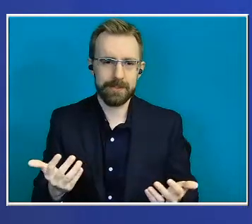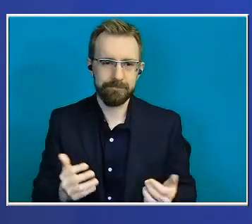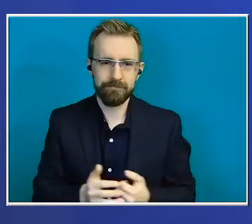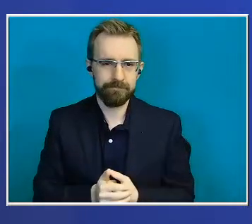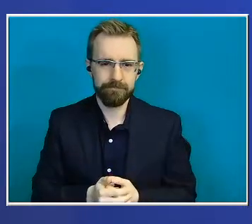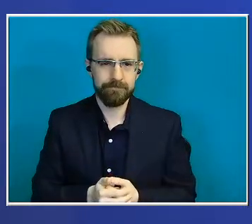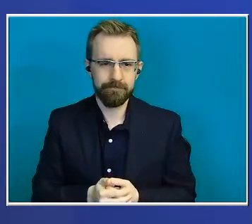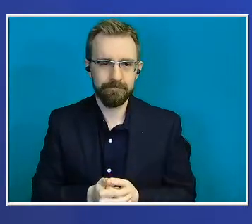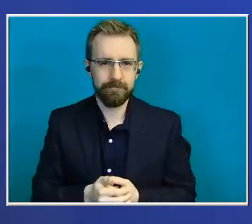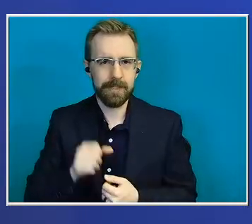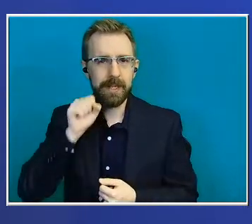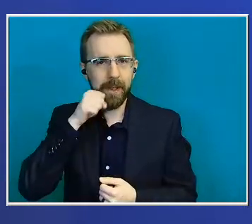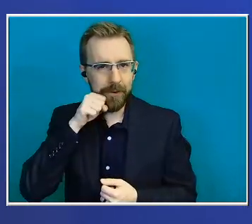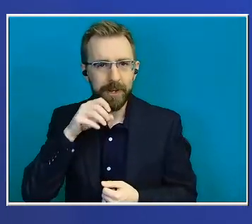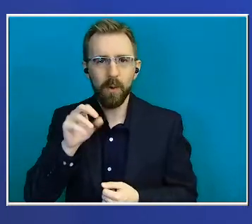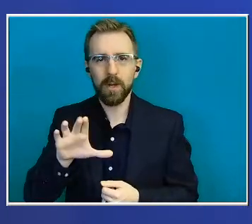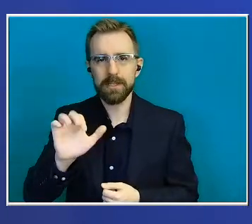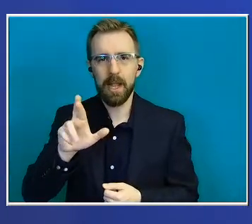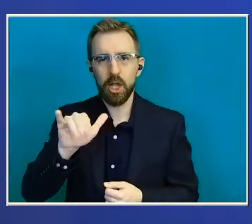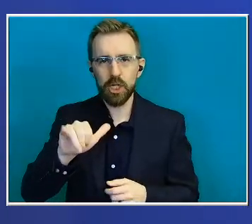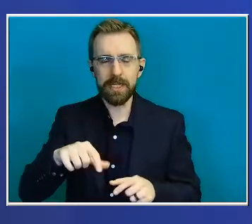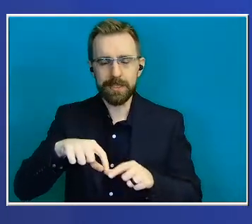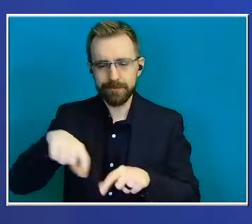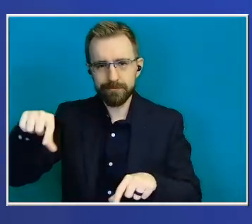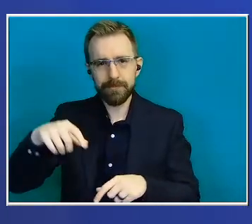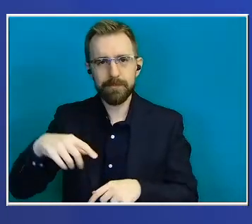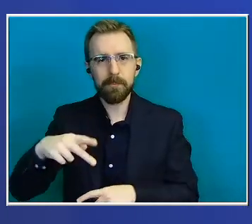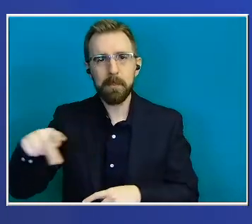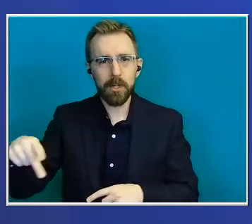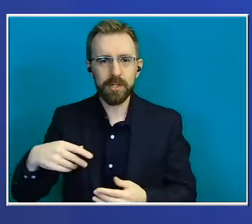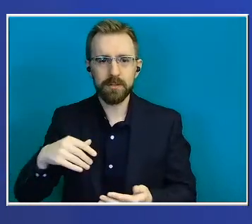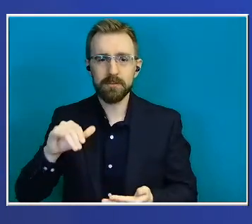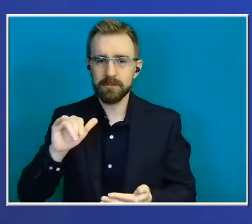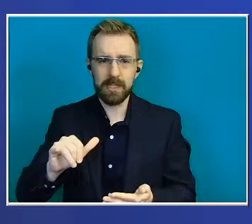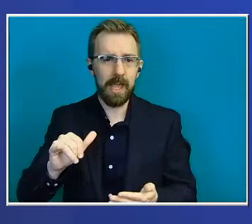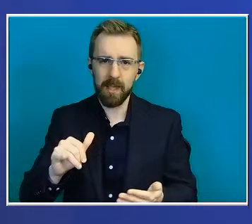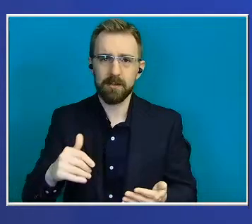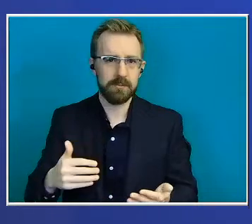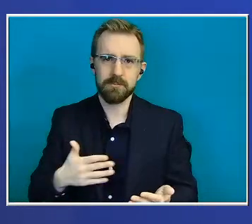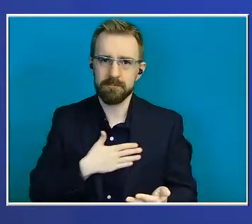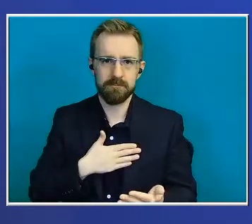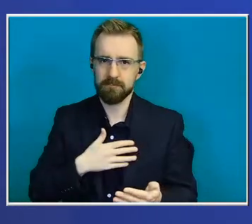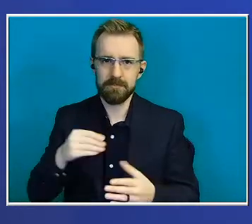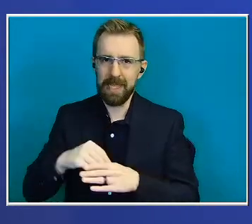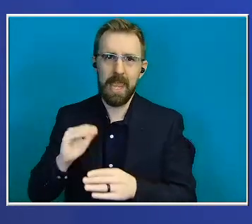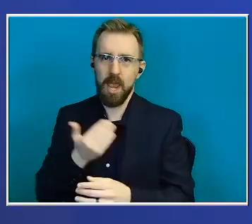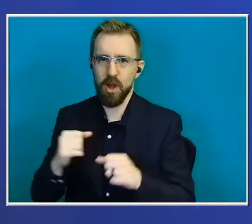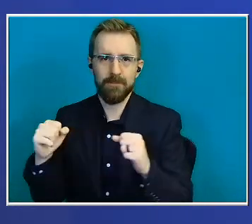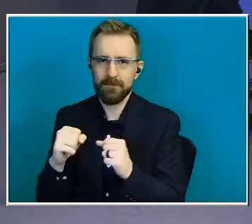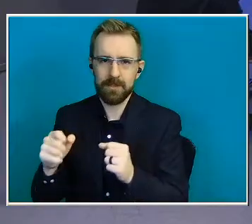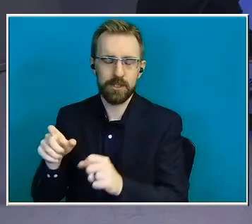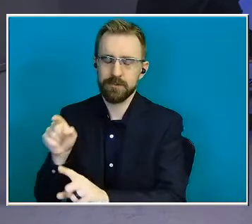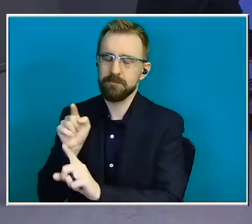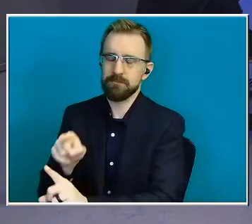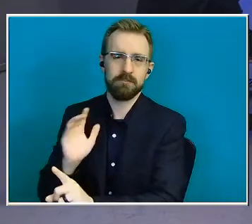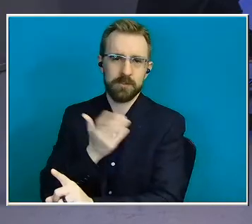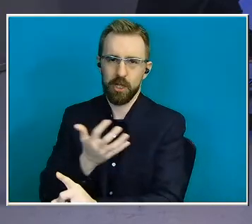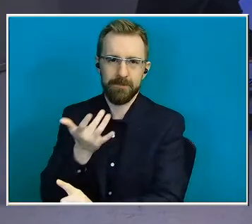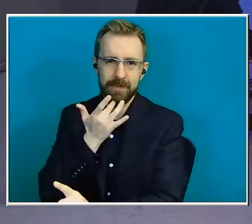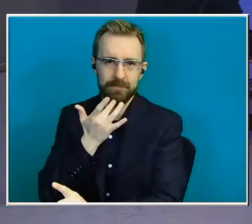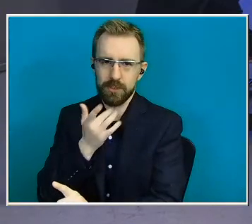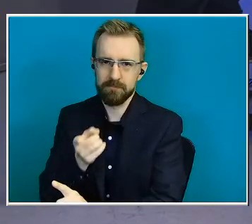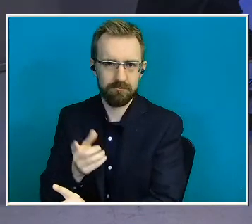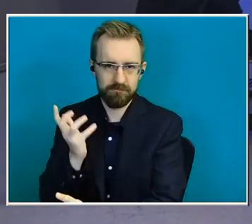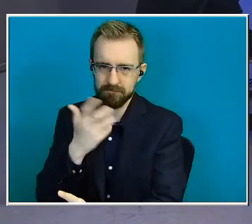carrots or celery or peppers. That one it's still almost always in our fridge because it's our favorite. That's awesome.